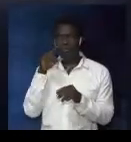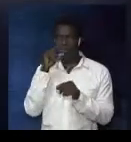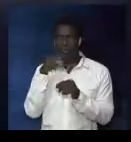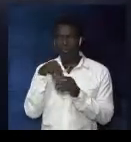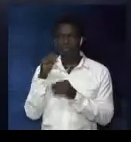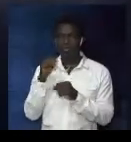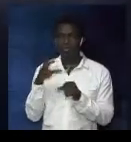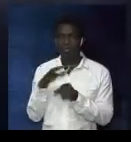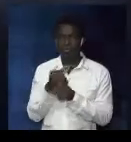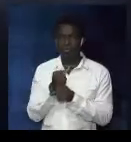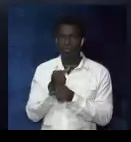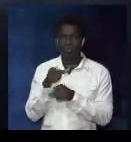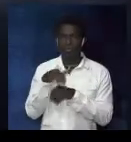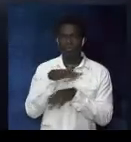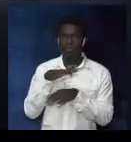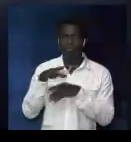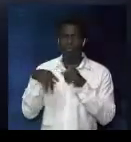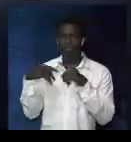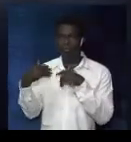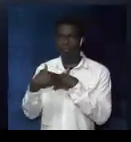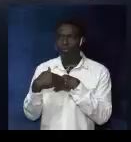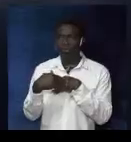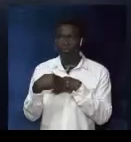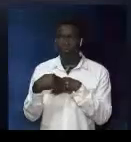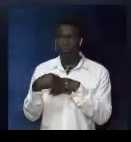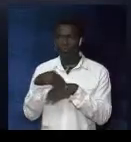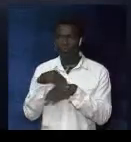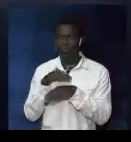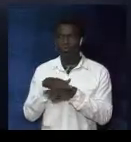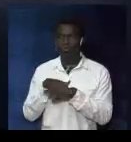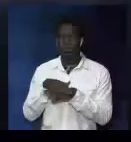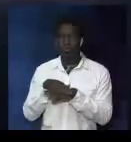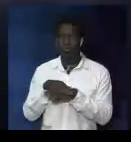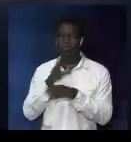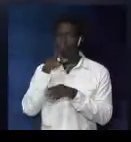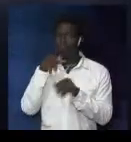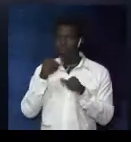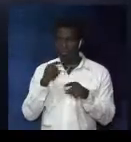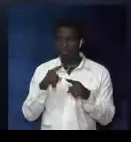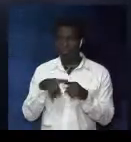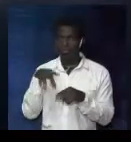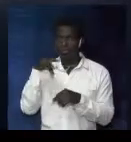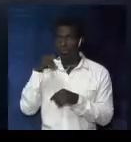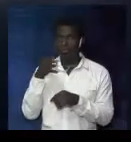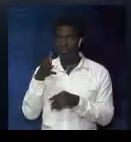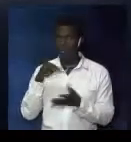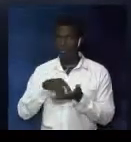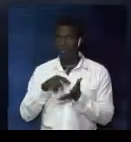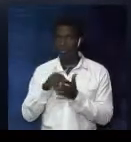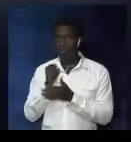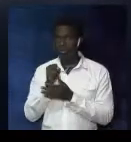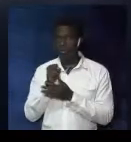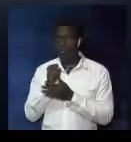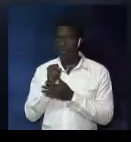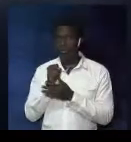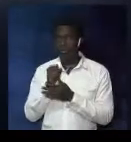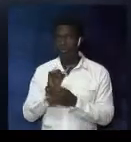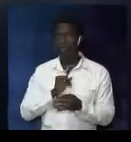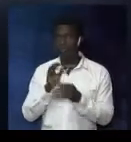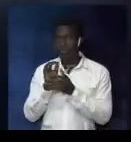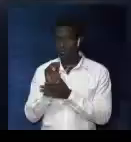take over, go back on. Were you able to find their meanings? Appropriate meanings? I trust